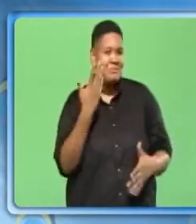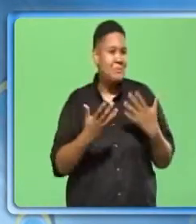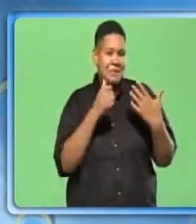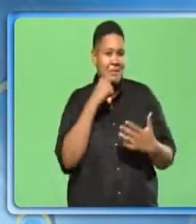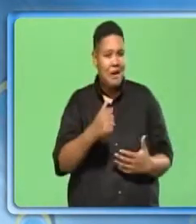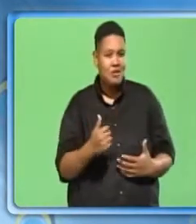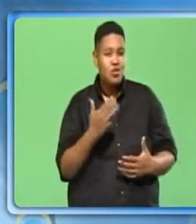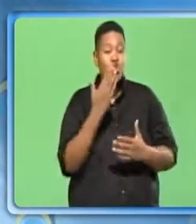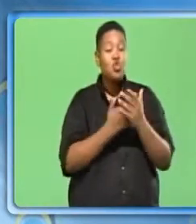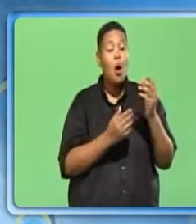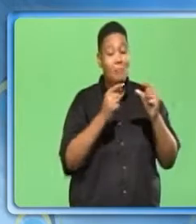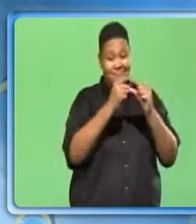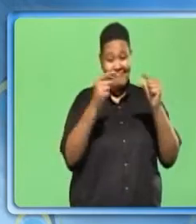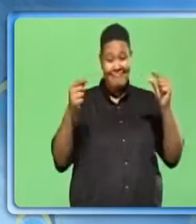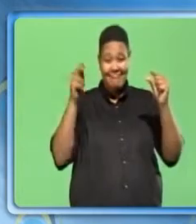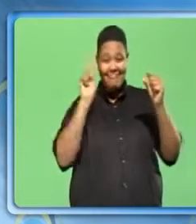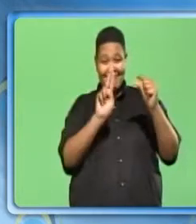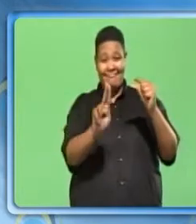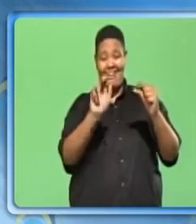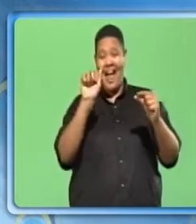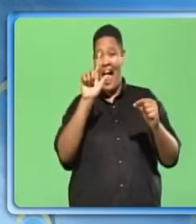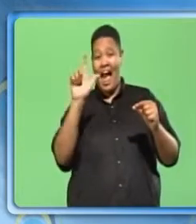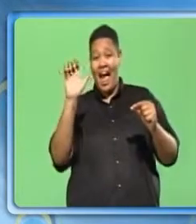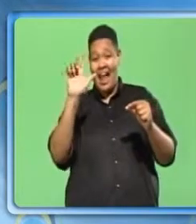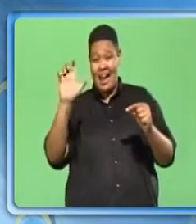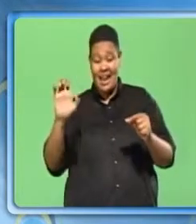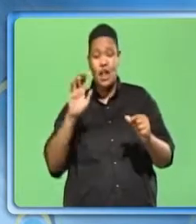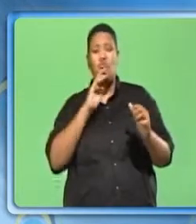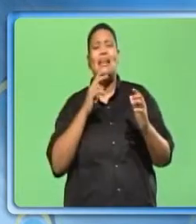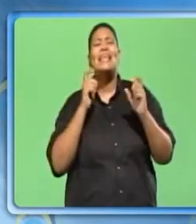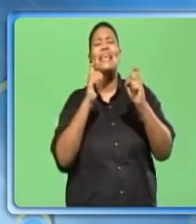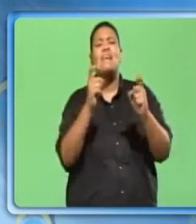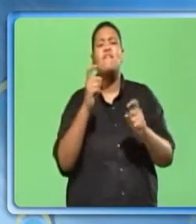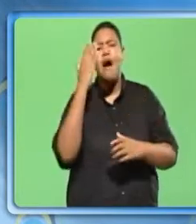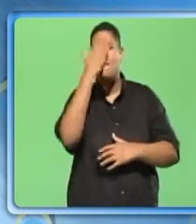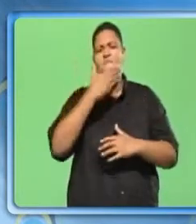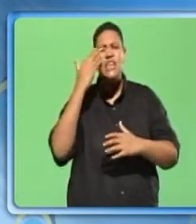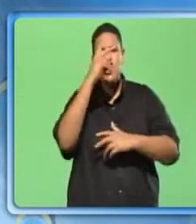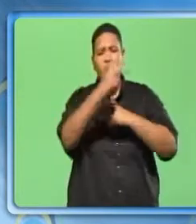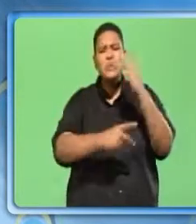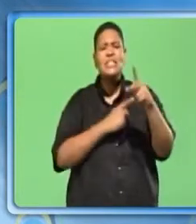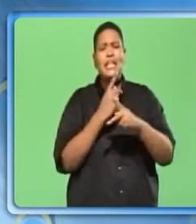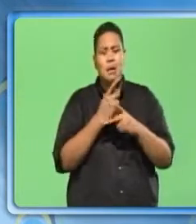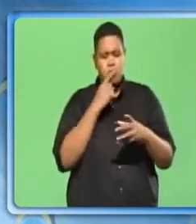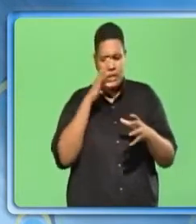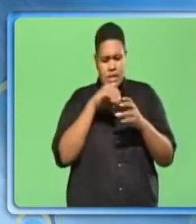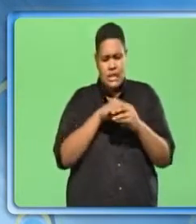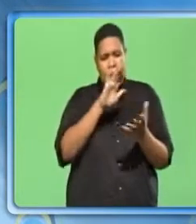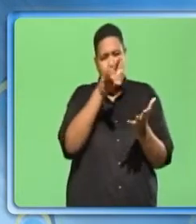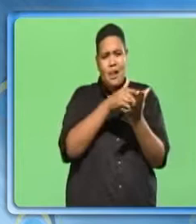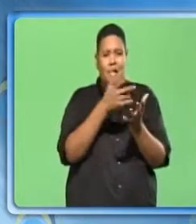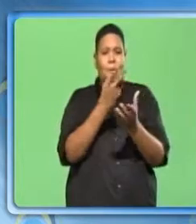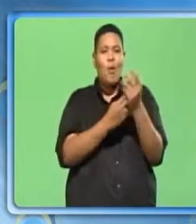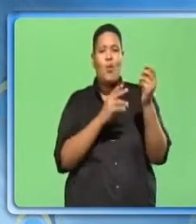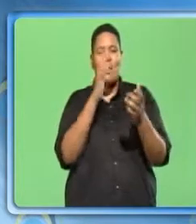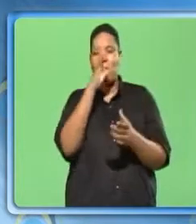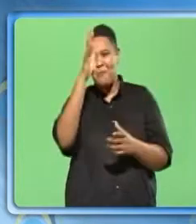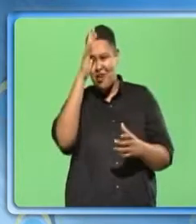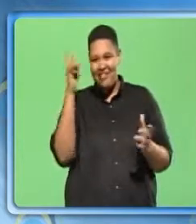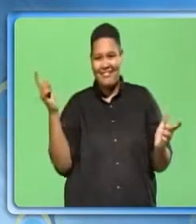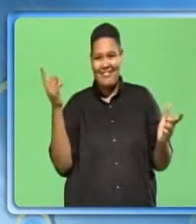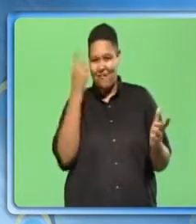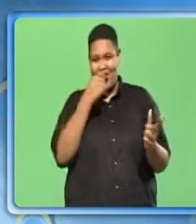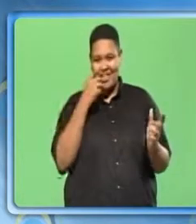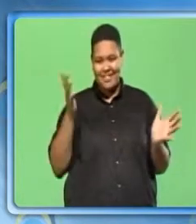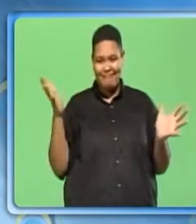of alleles produce instead a heterozygous phenotype that is intermediate between the parents. In other